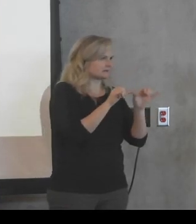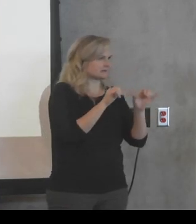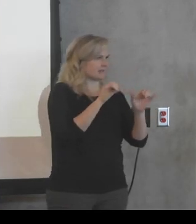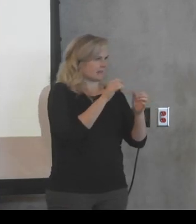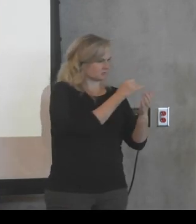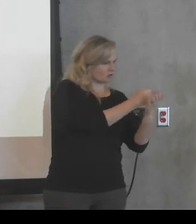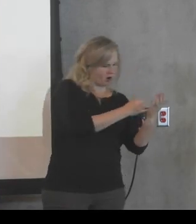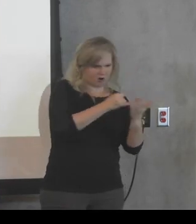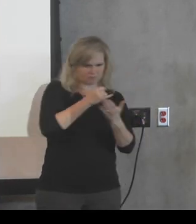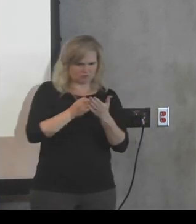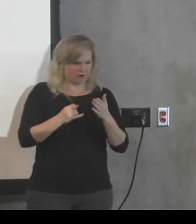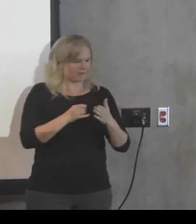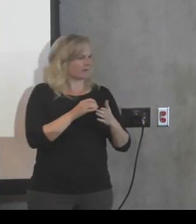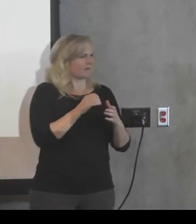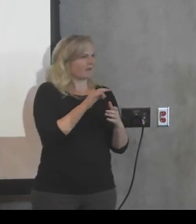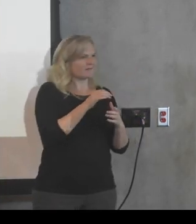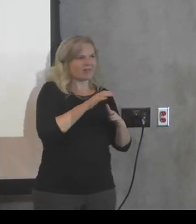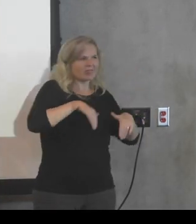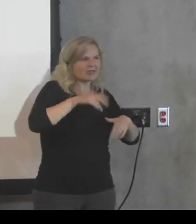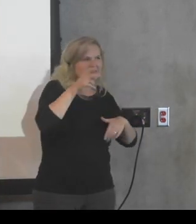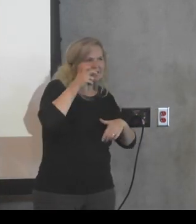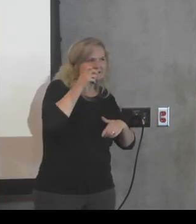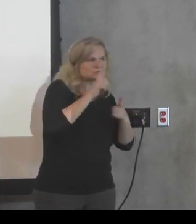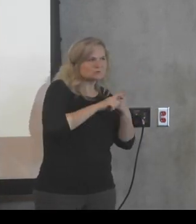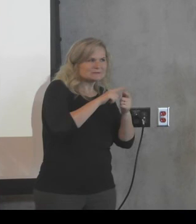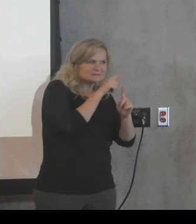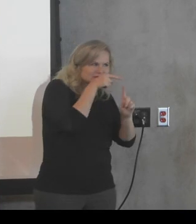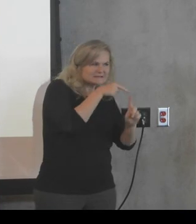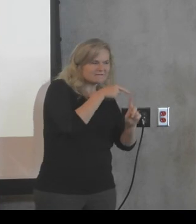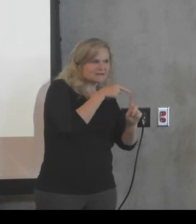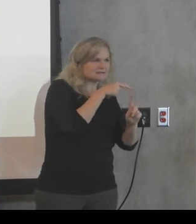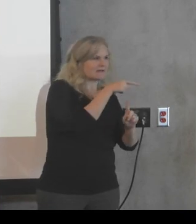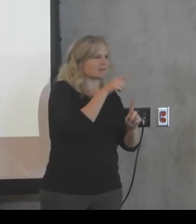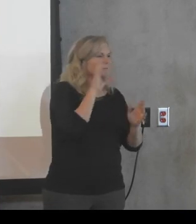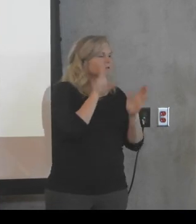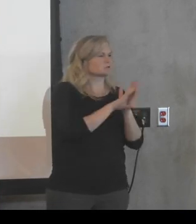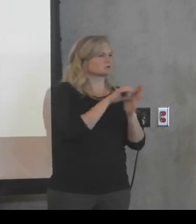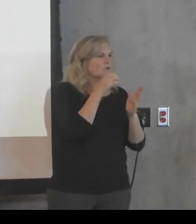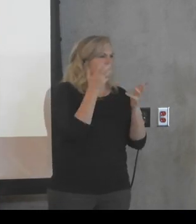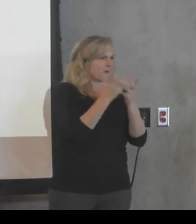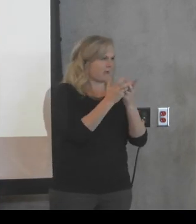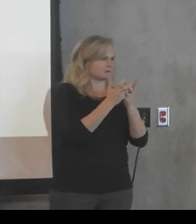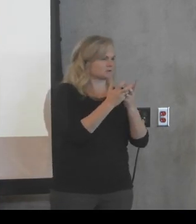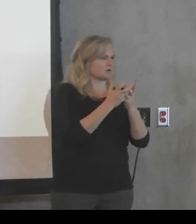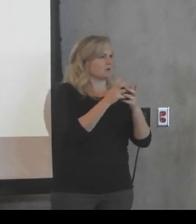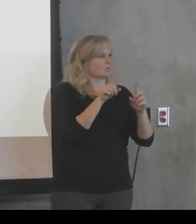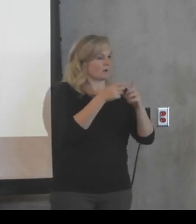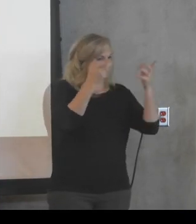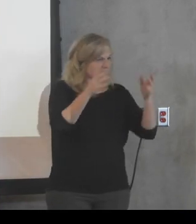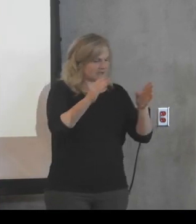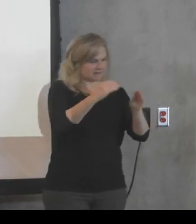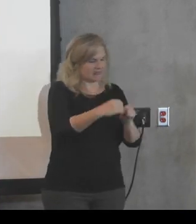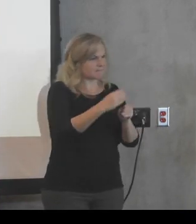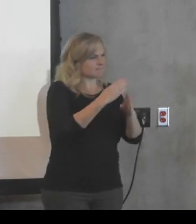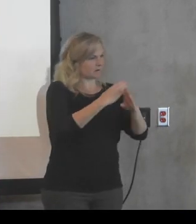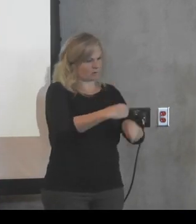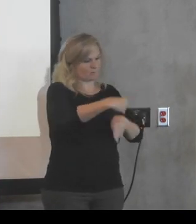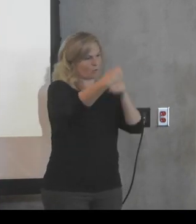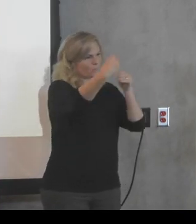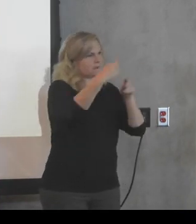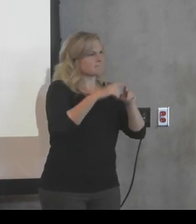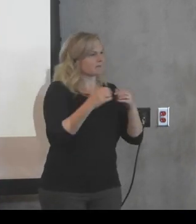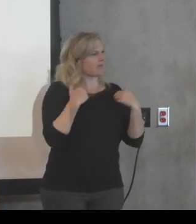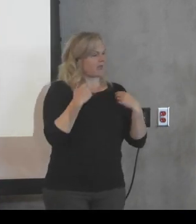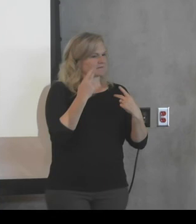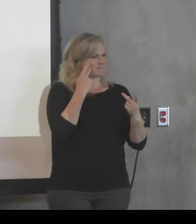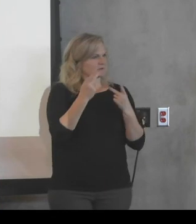done creating the scene or coloring the picture, however you're working on it, you remove the barrier, and they now have this visual support to see how